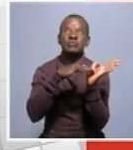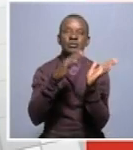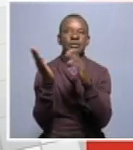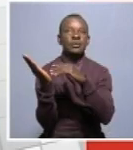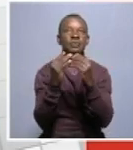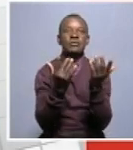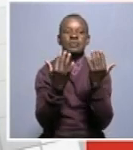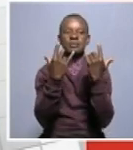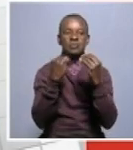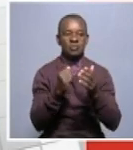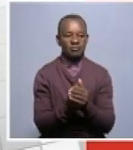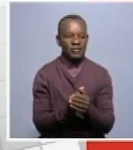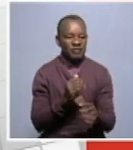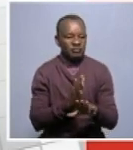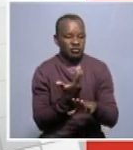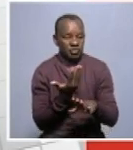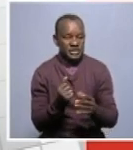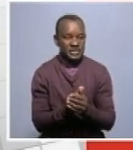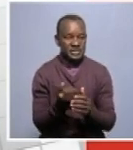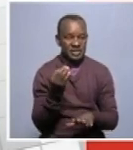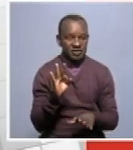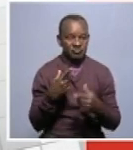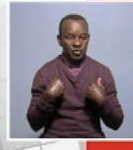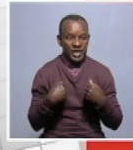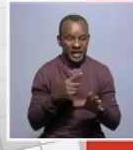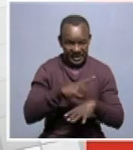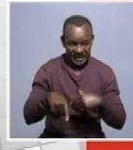closed settings, and also gatherings.